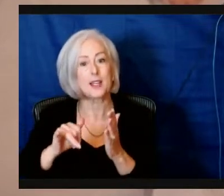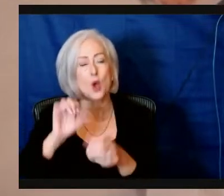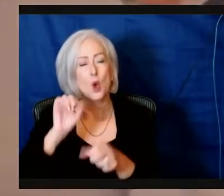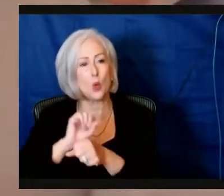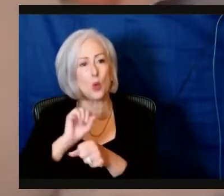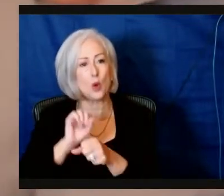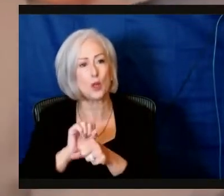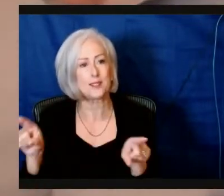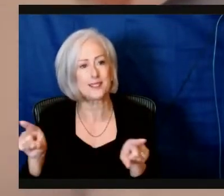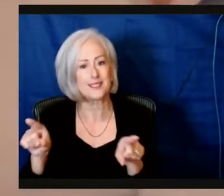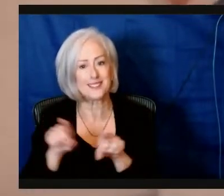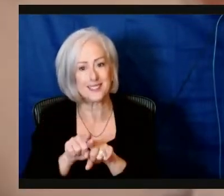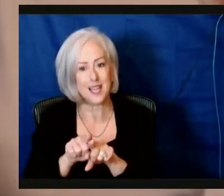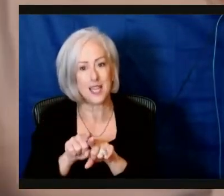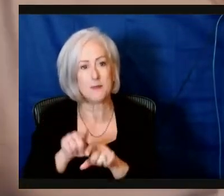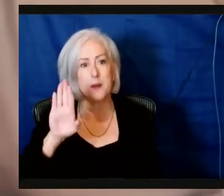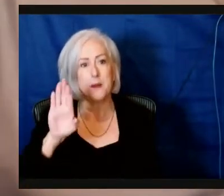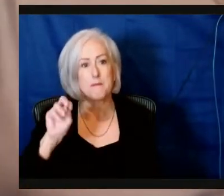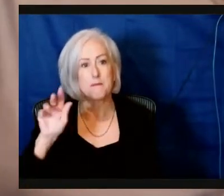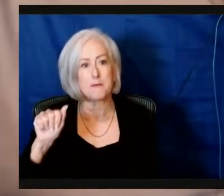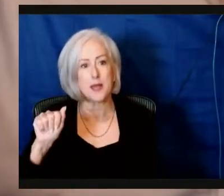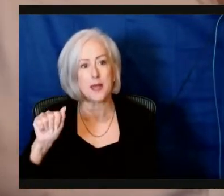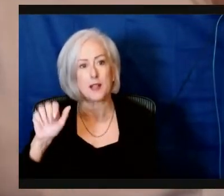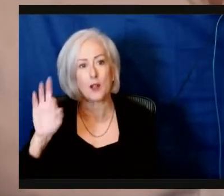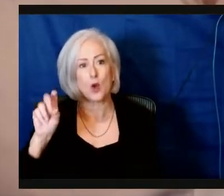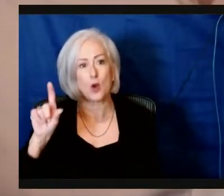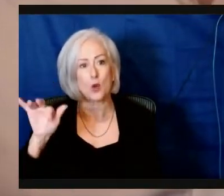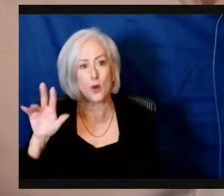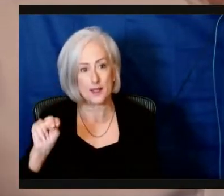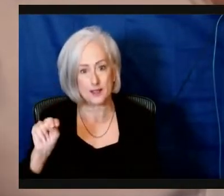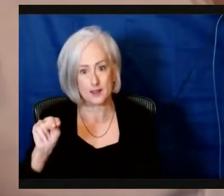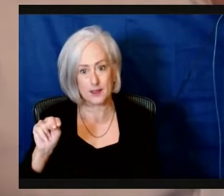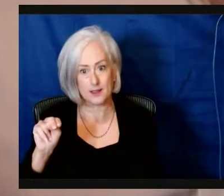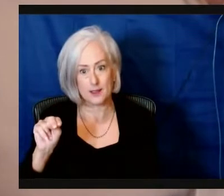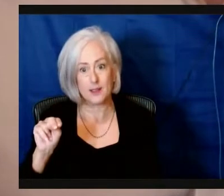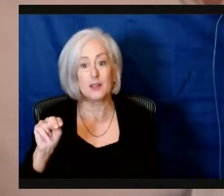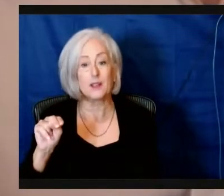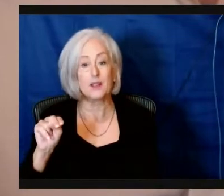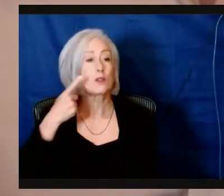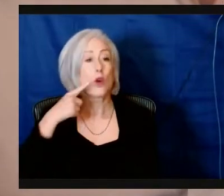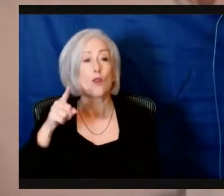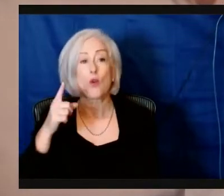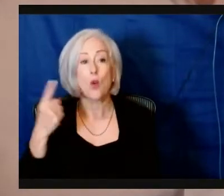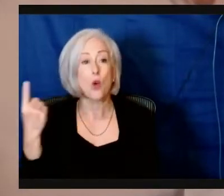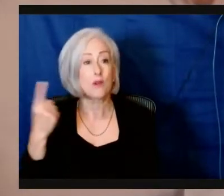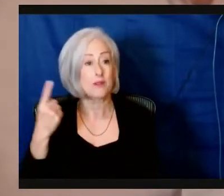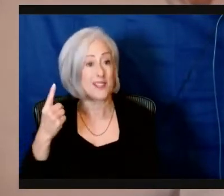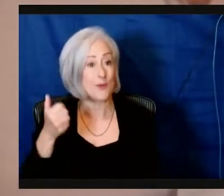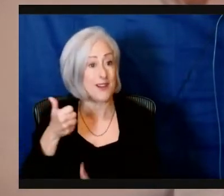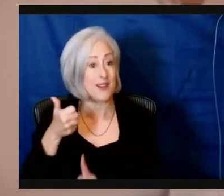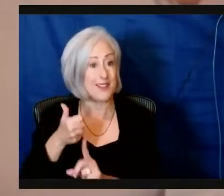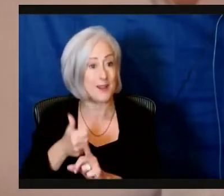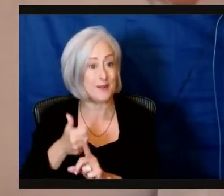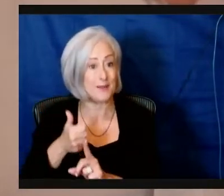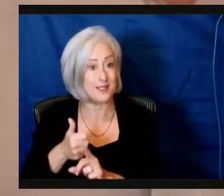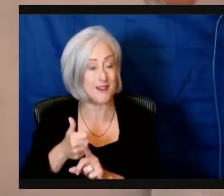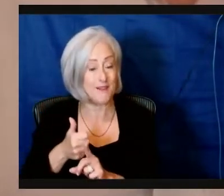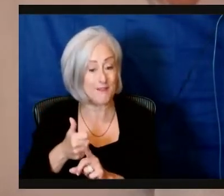that an astronaut, for instance, or any space traveler, whether they would be a commercial traveler, would be able to take a